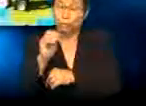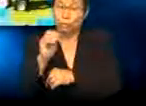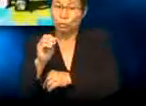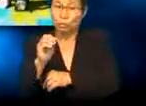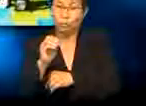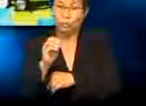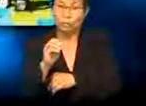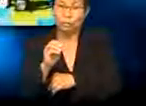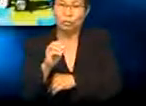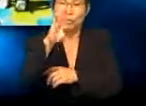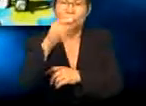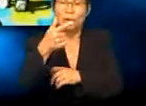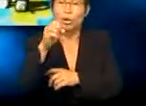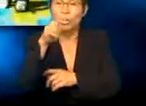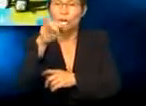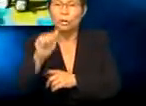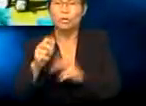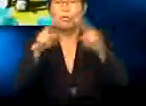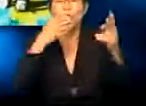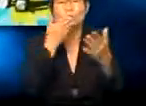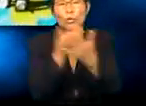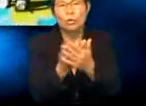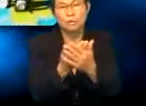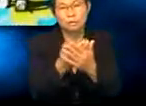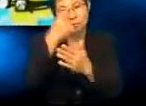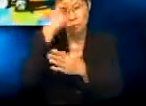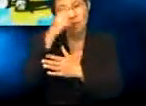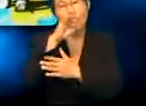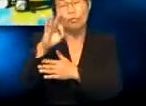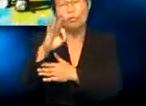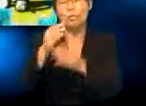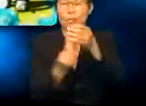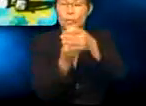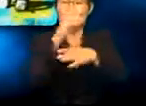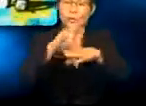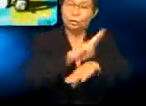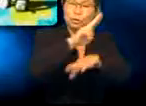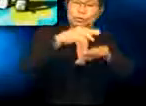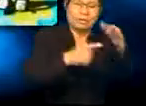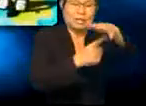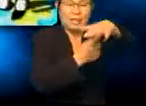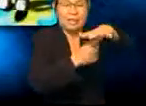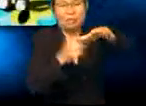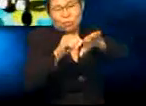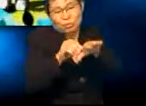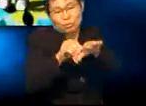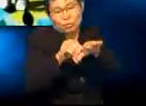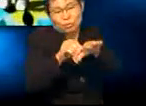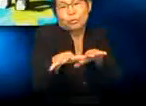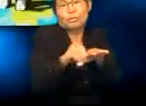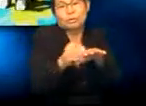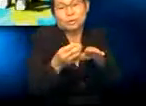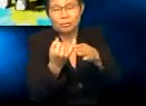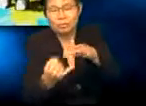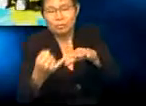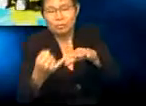So, the begonia is a very good example of a plant that uses leaves to reproduce.